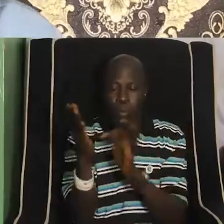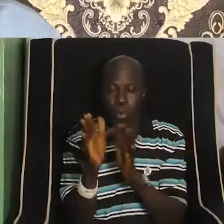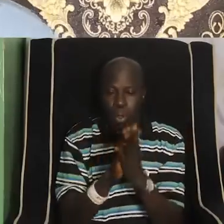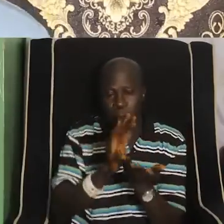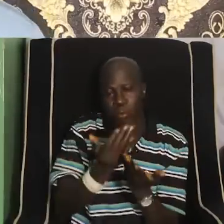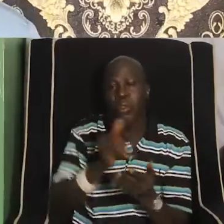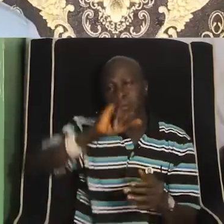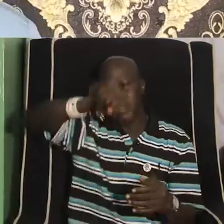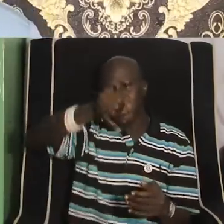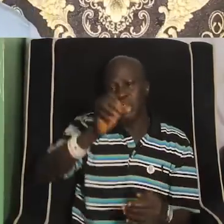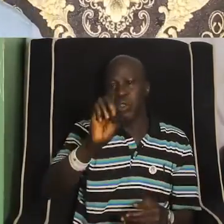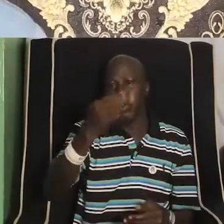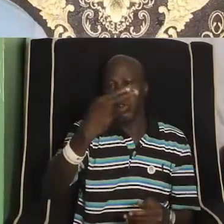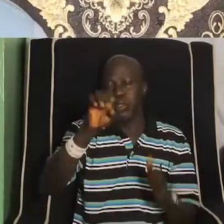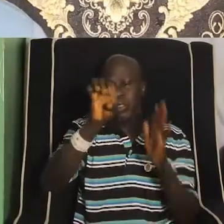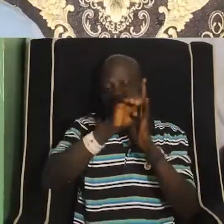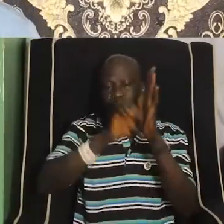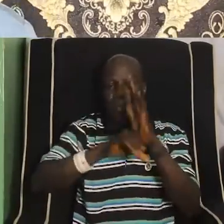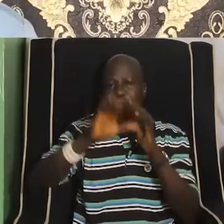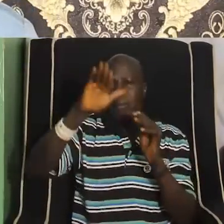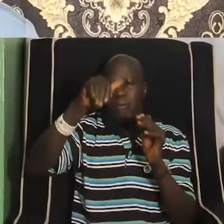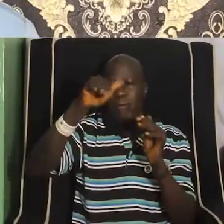John. Chapter 14.